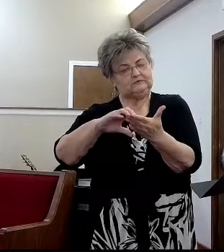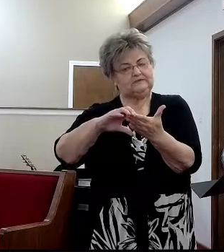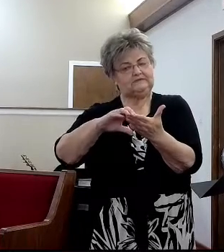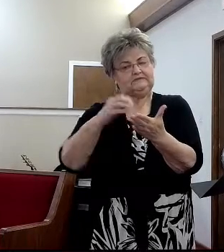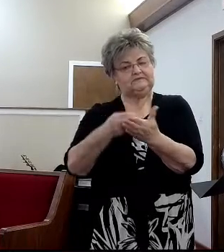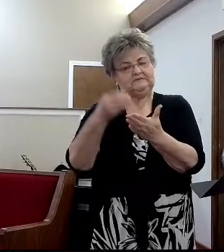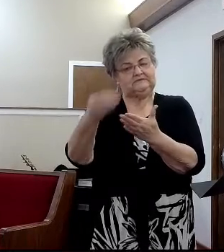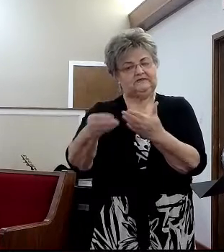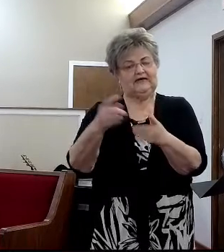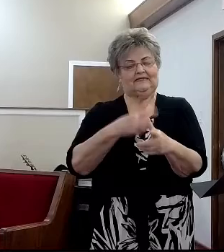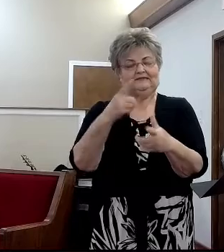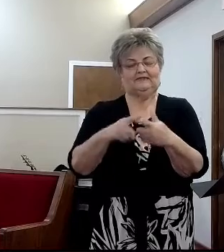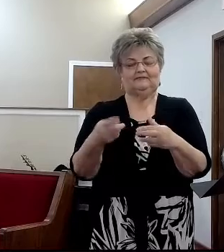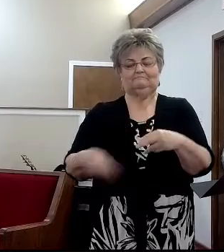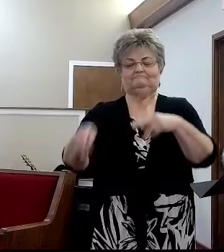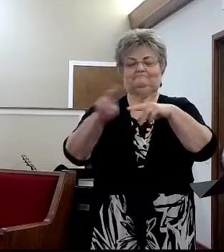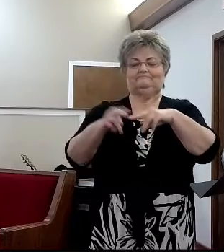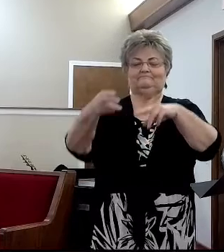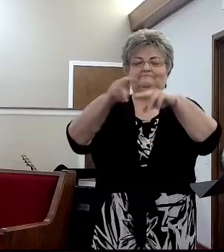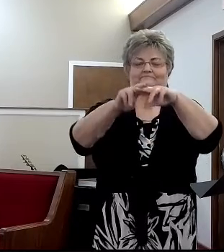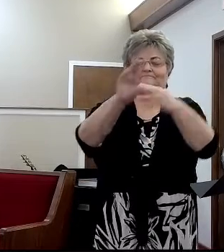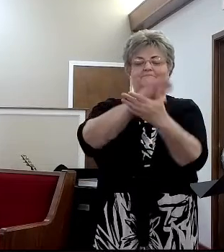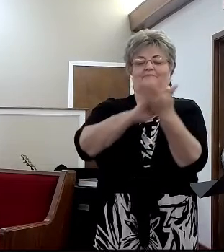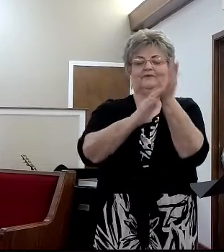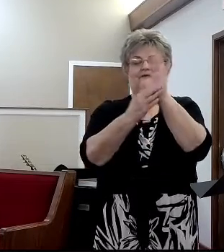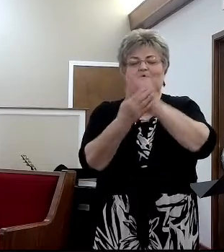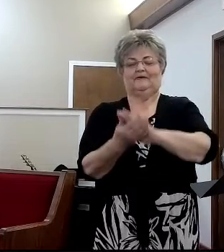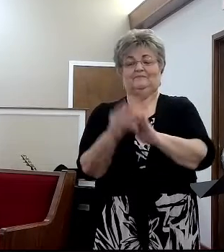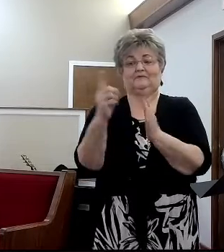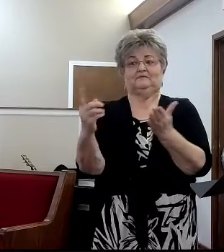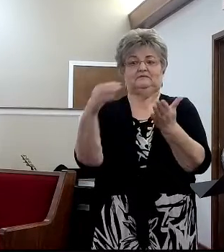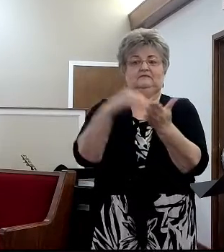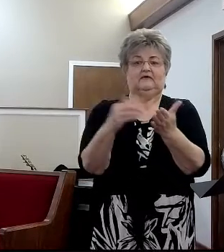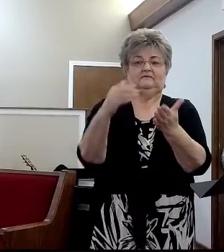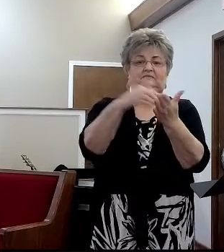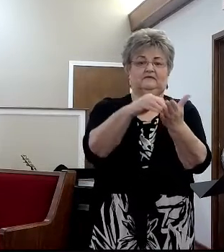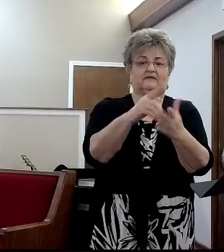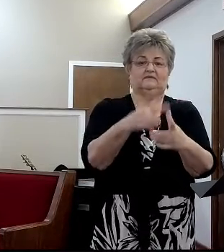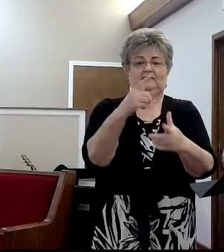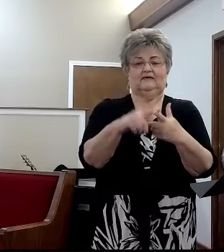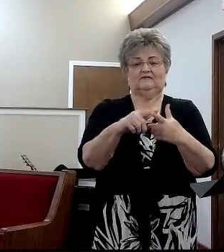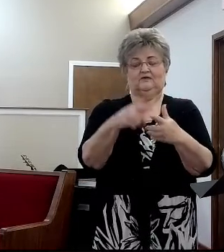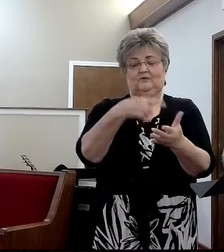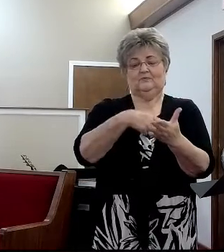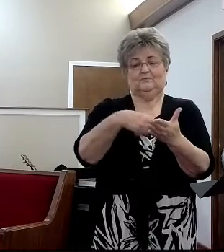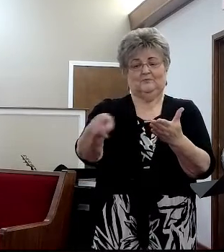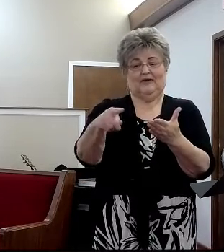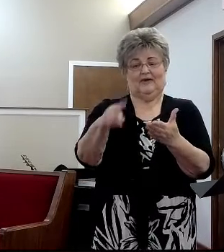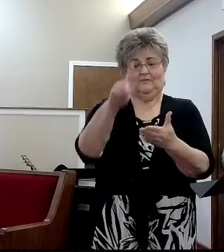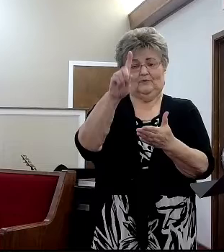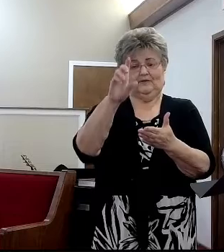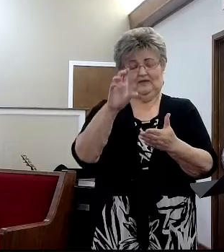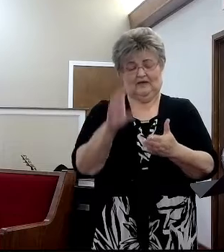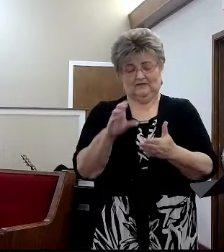hundreds of dollars is racking up to thousands of dollars. And then you find yourself paying hundreds of dollars just to keep your balance exactly where it is because of the